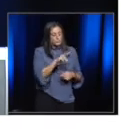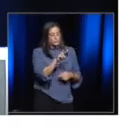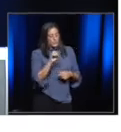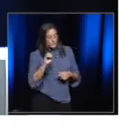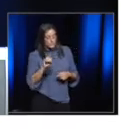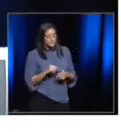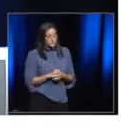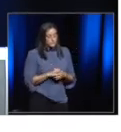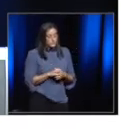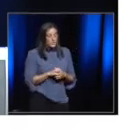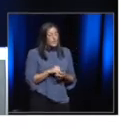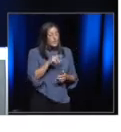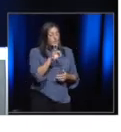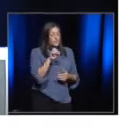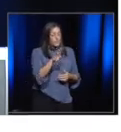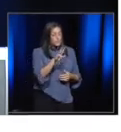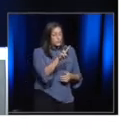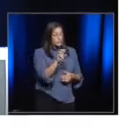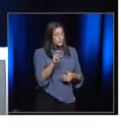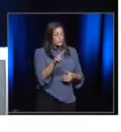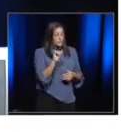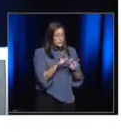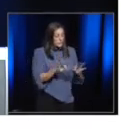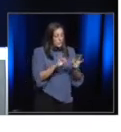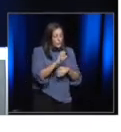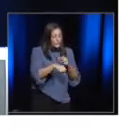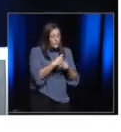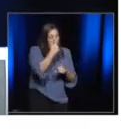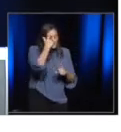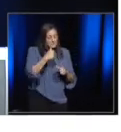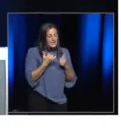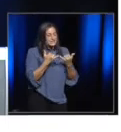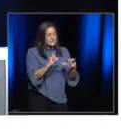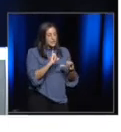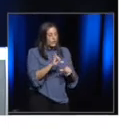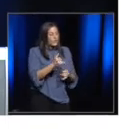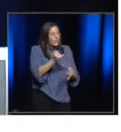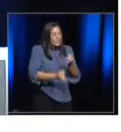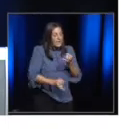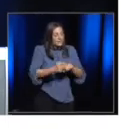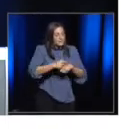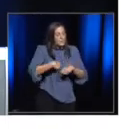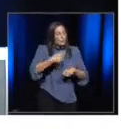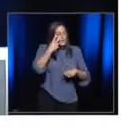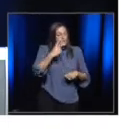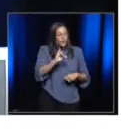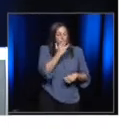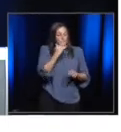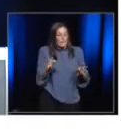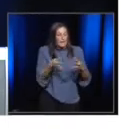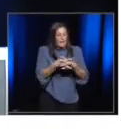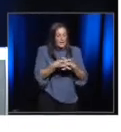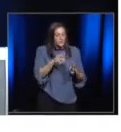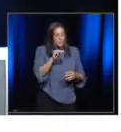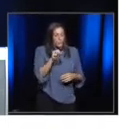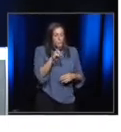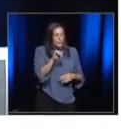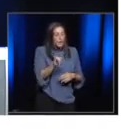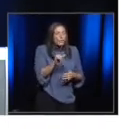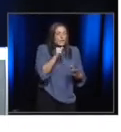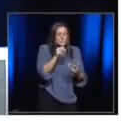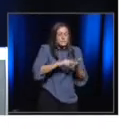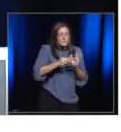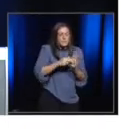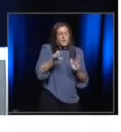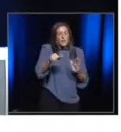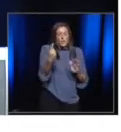milestone year because it remains the last known Māui dolphin bycatch in fishing gear. I'm not saying there hasn't been another one, but this